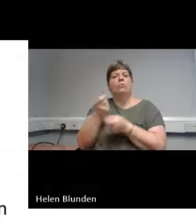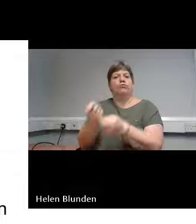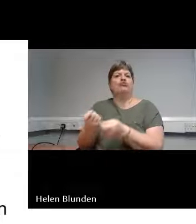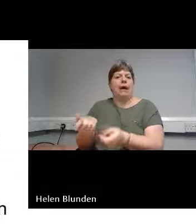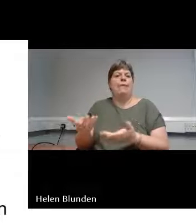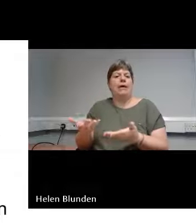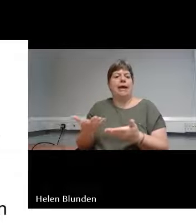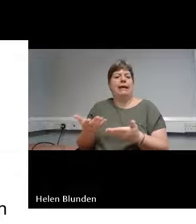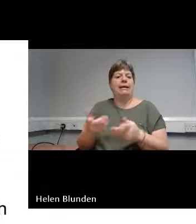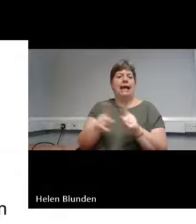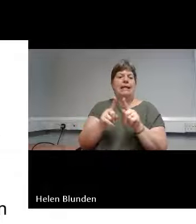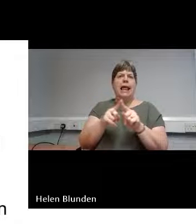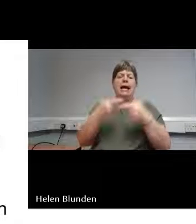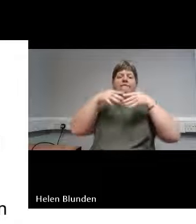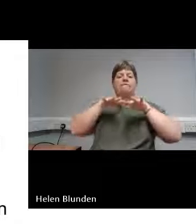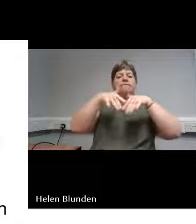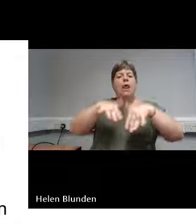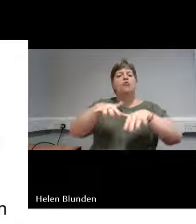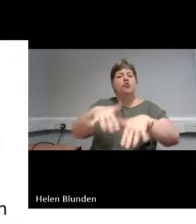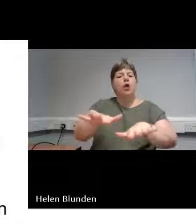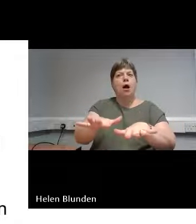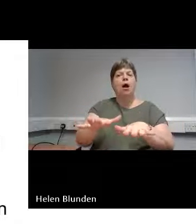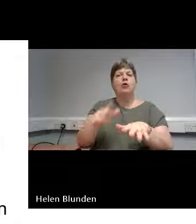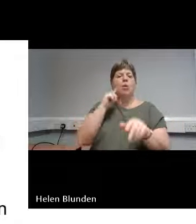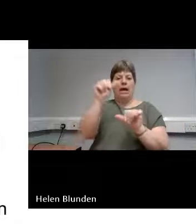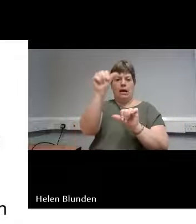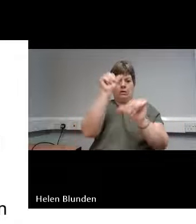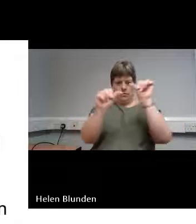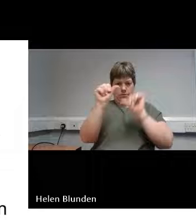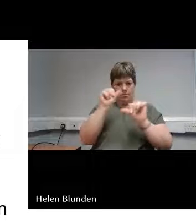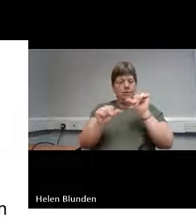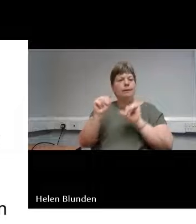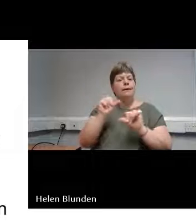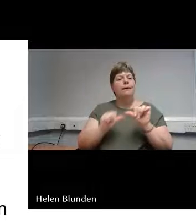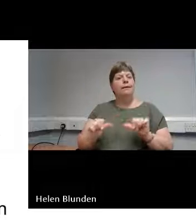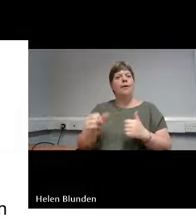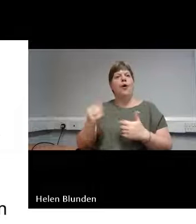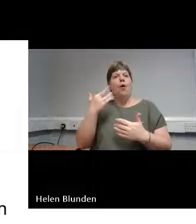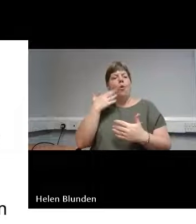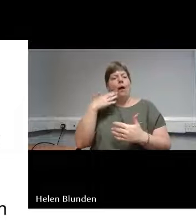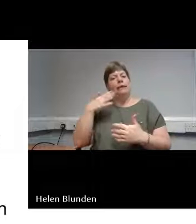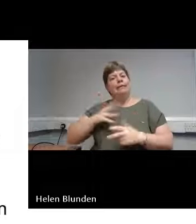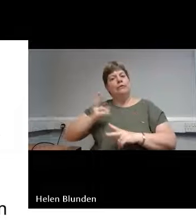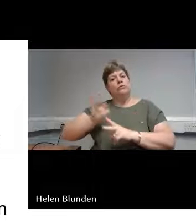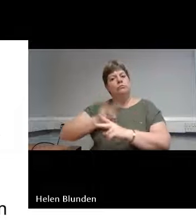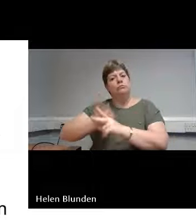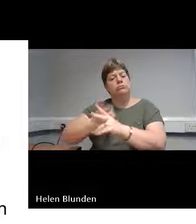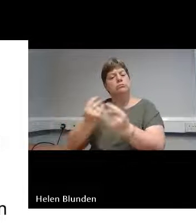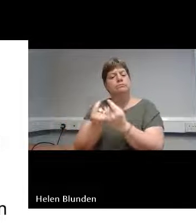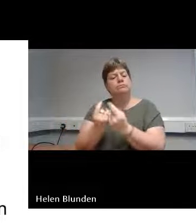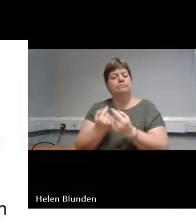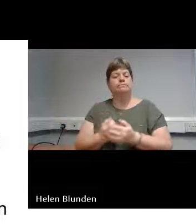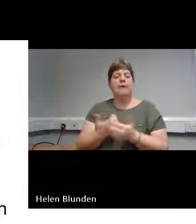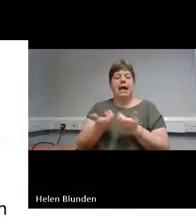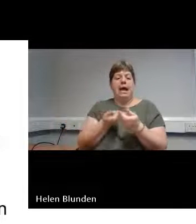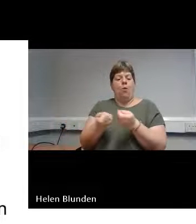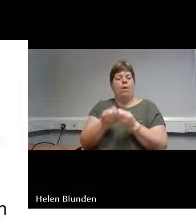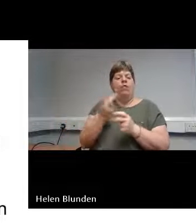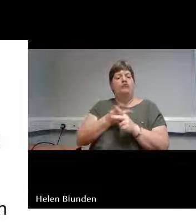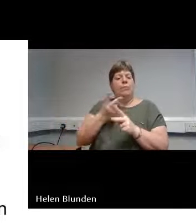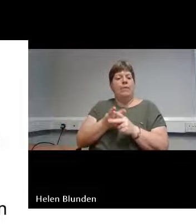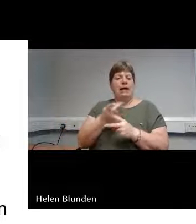it's in the form of a flow chart so that practices can follow that in terms of when repeat requests come in. And that's just